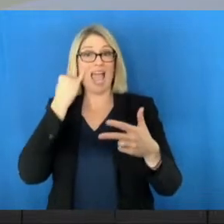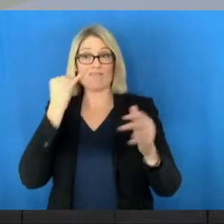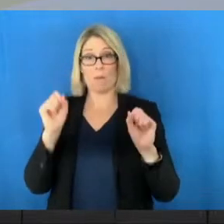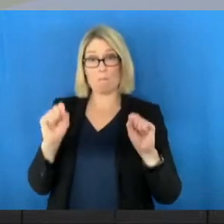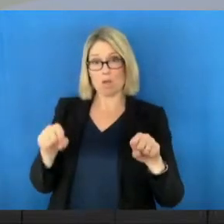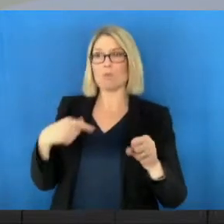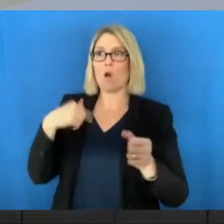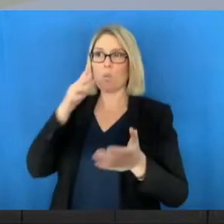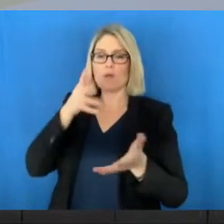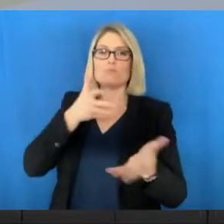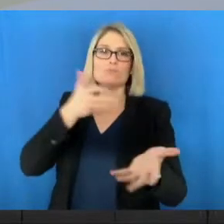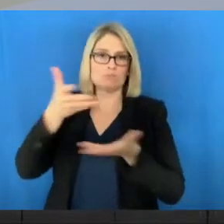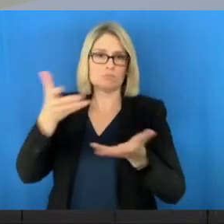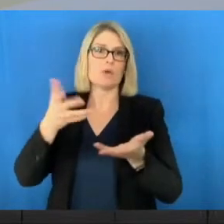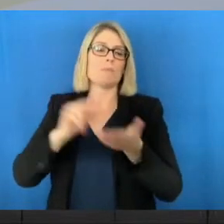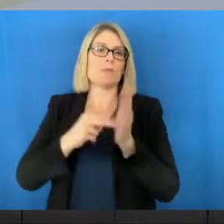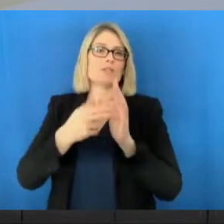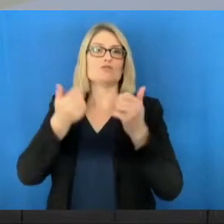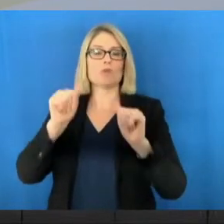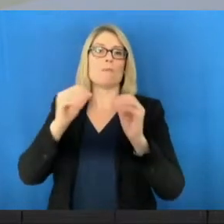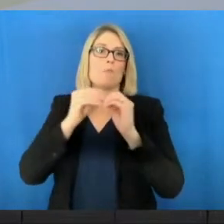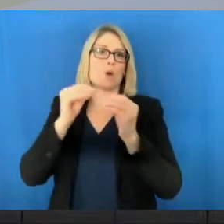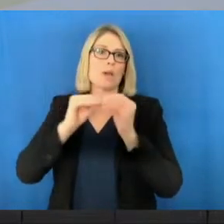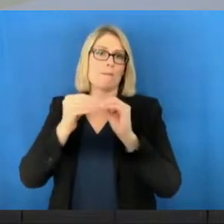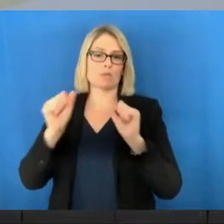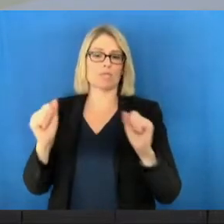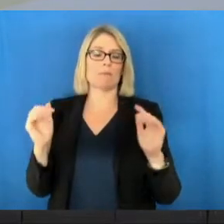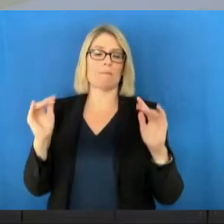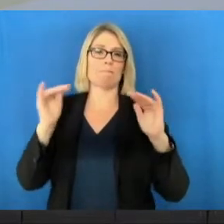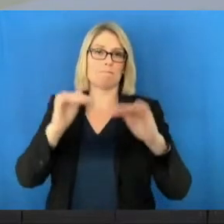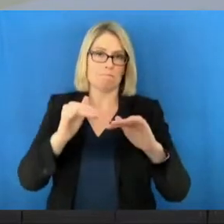them. Great. Thank you. You're welcome.